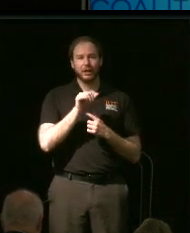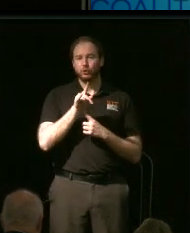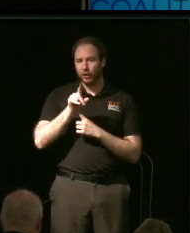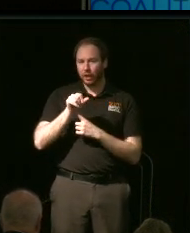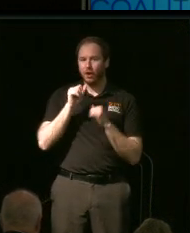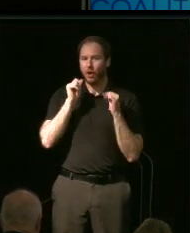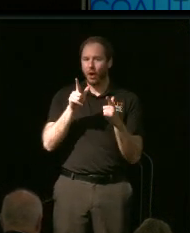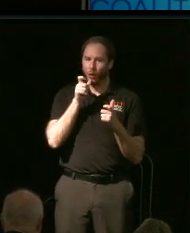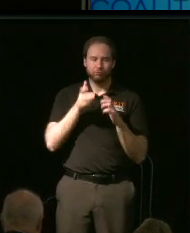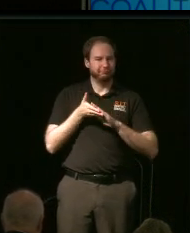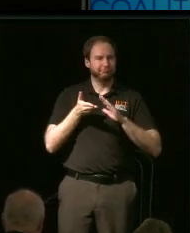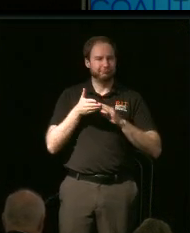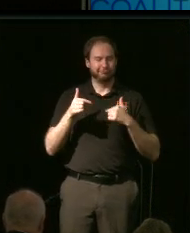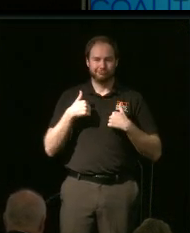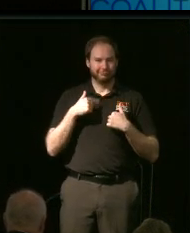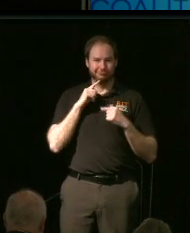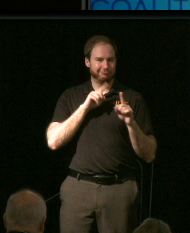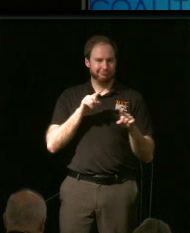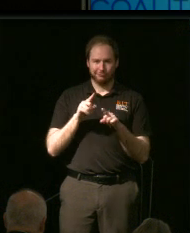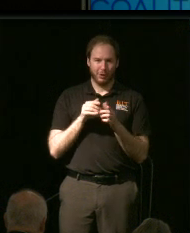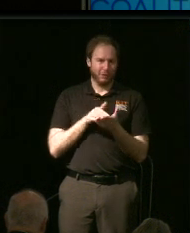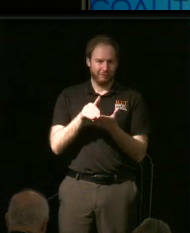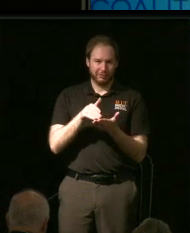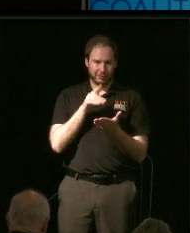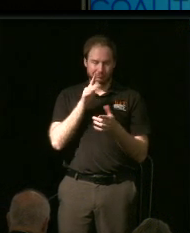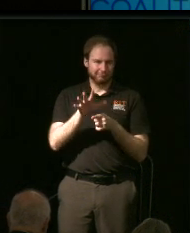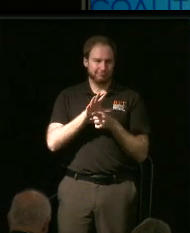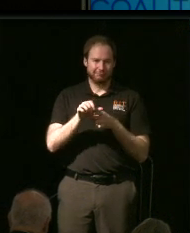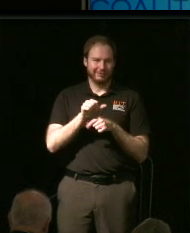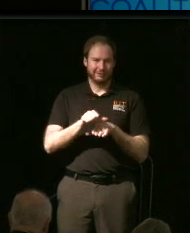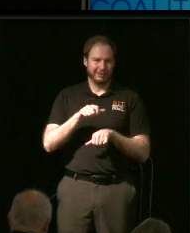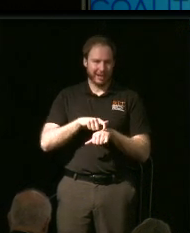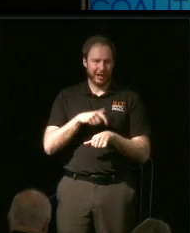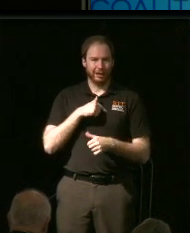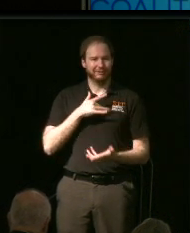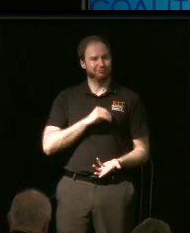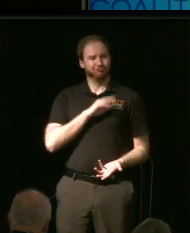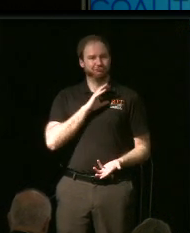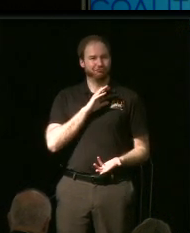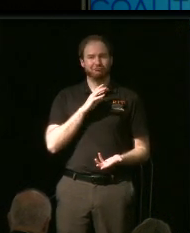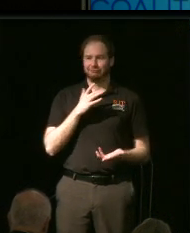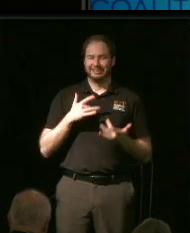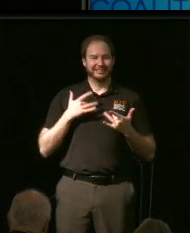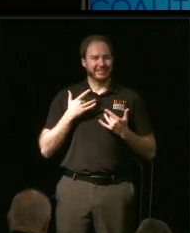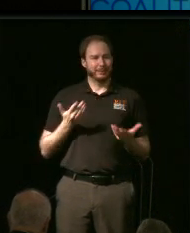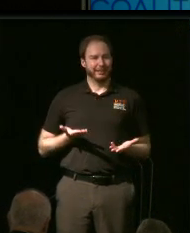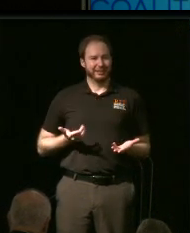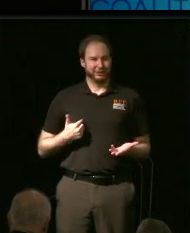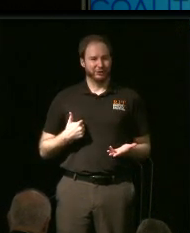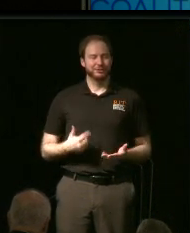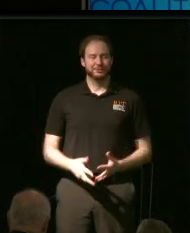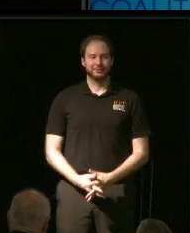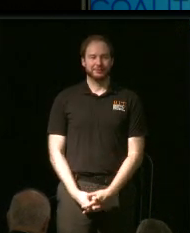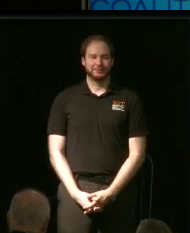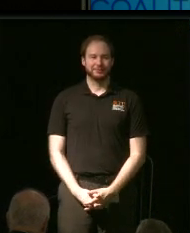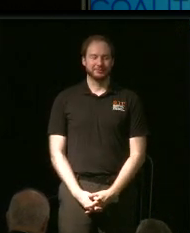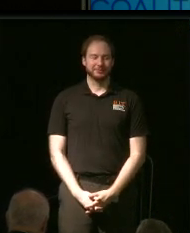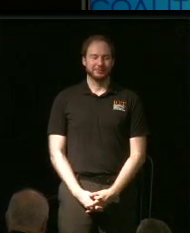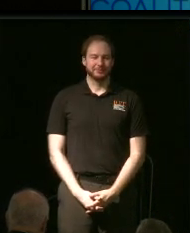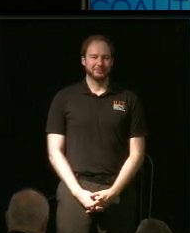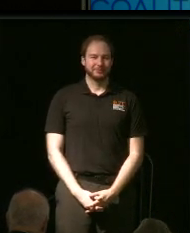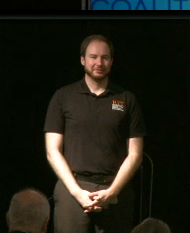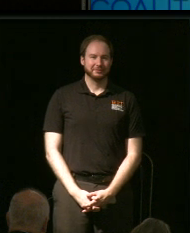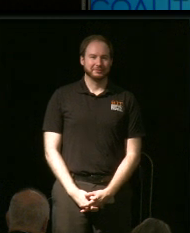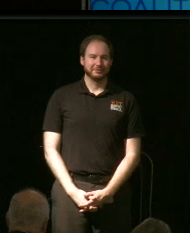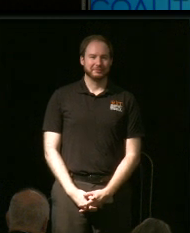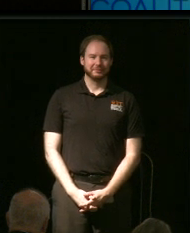meeting possible. I've been at lots of them, and it's just so empowering and exciting to be here, so I don't want to forget to say all